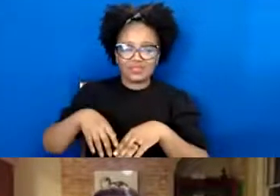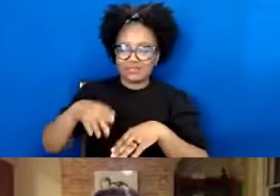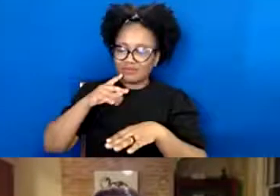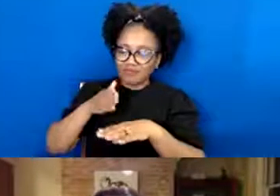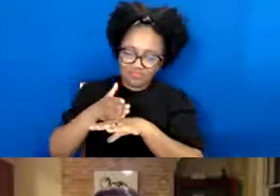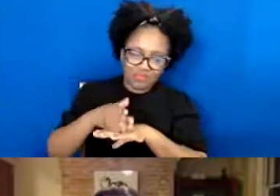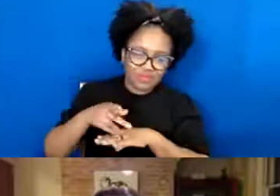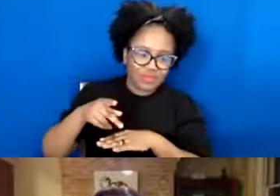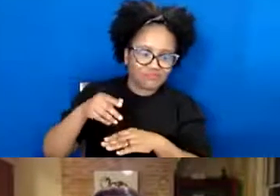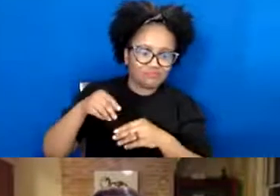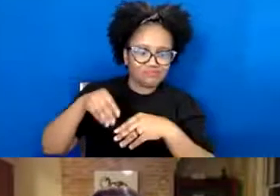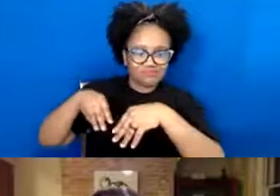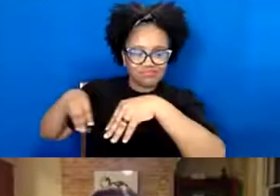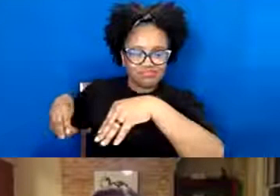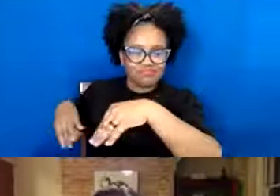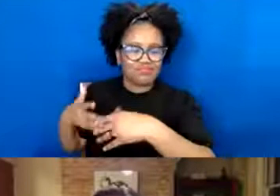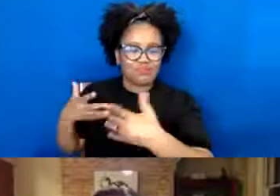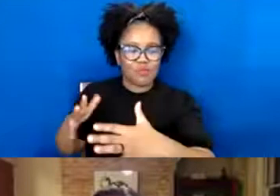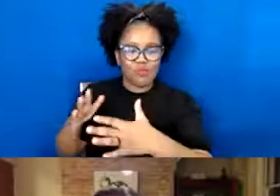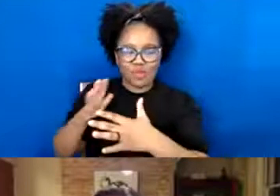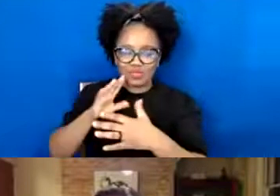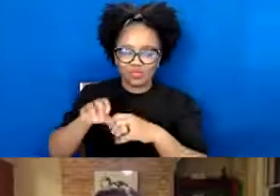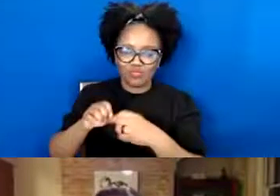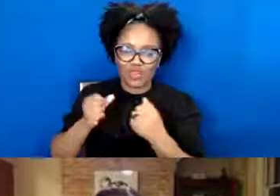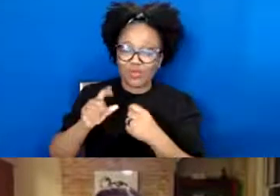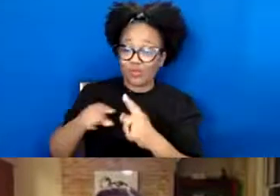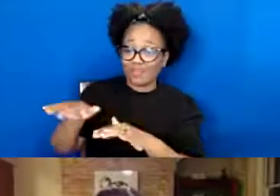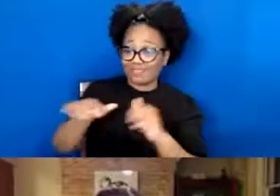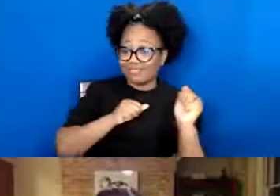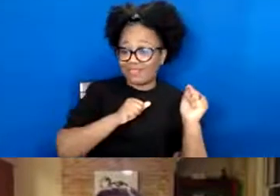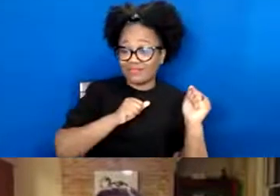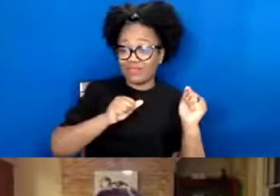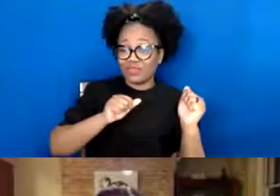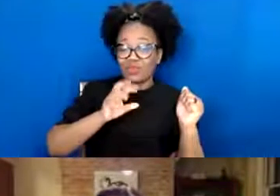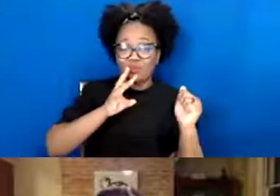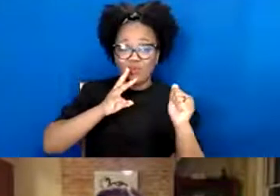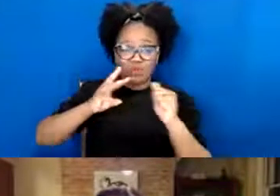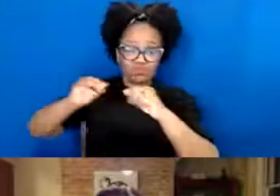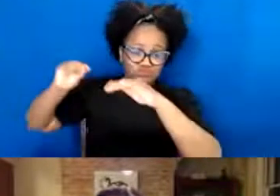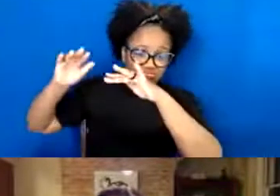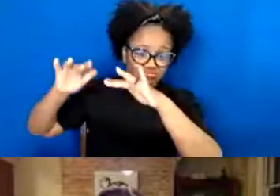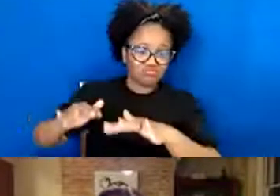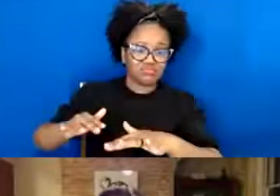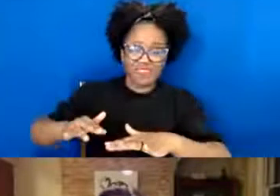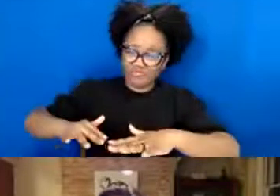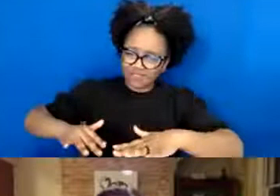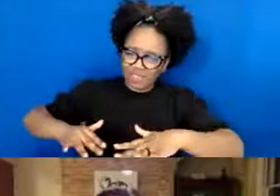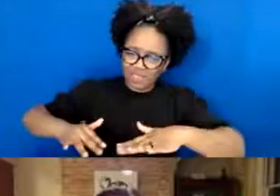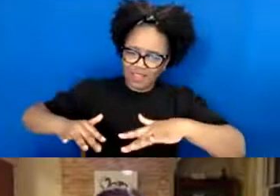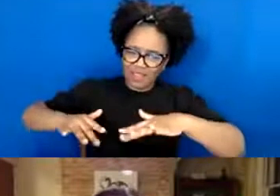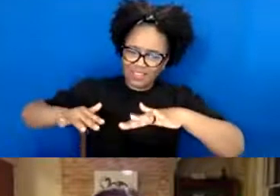storm. And when I left, the rain entered you, flooded to bursting, so that when the time came to sell, she said yes.